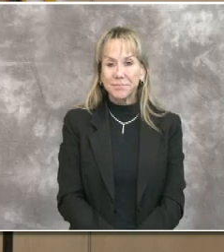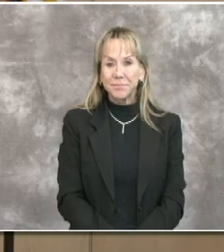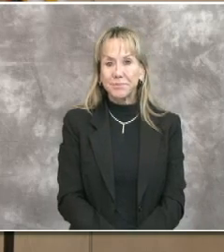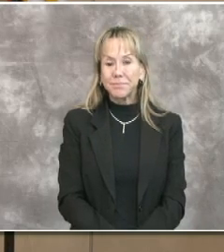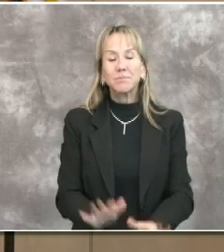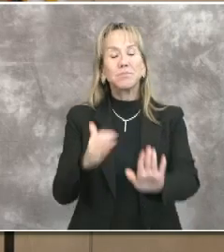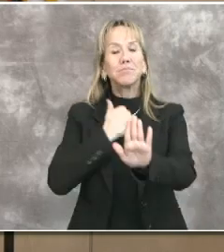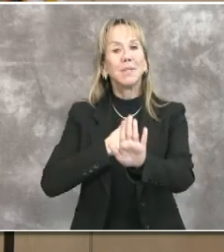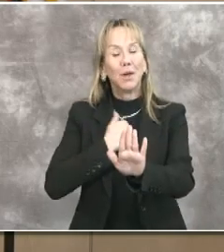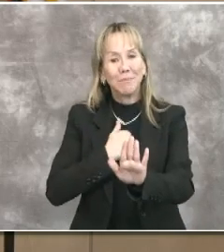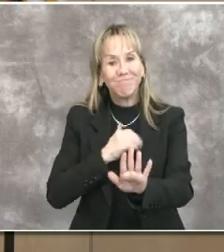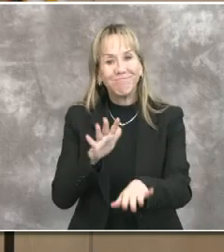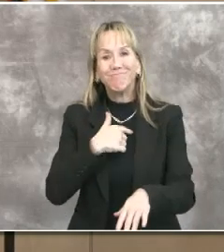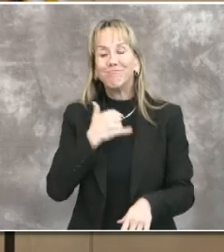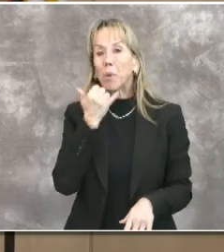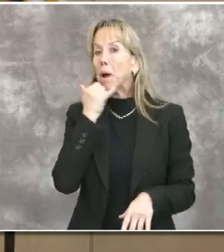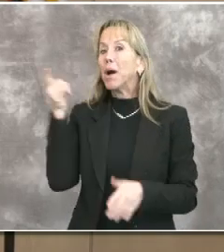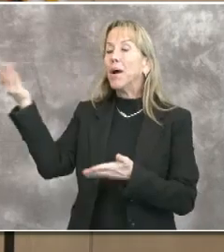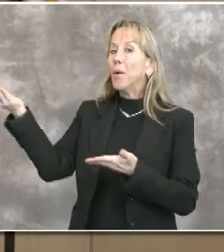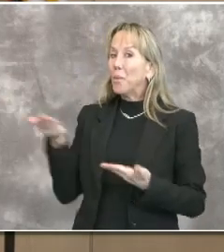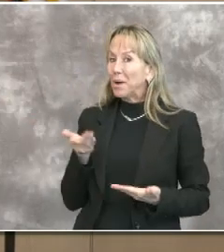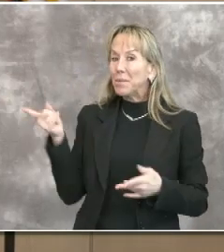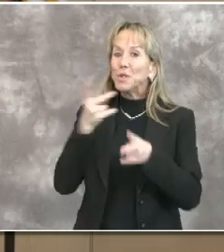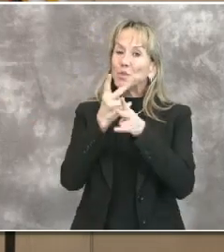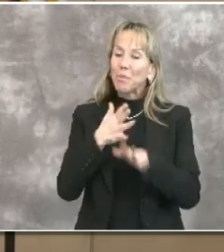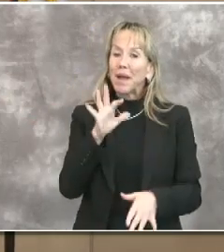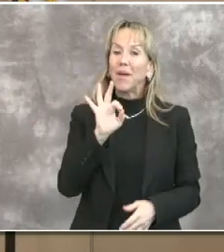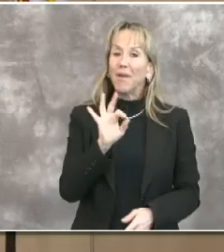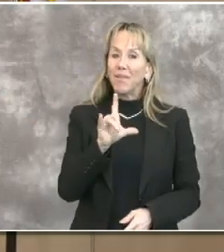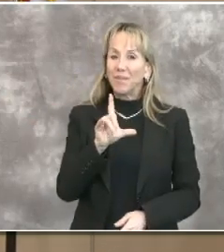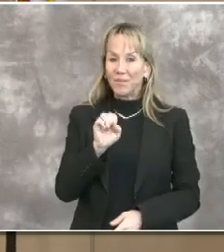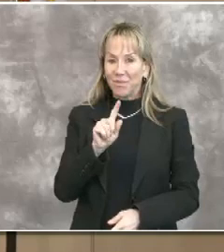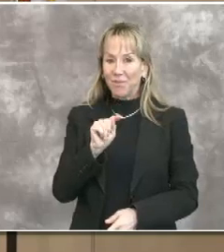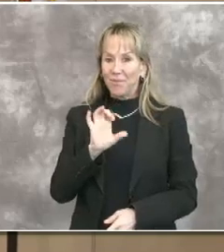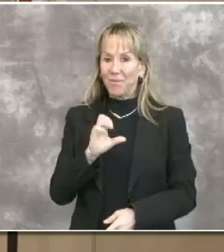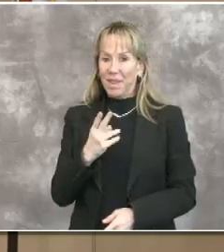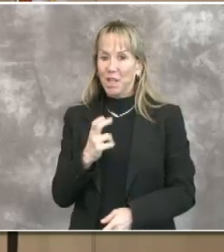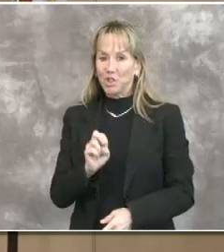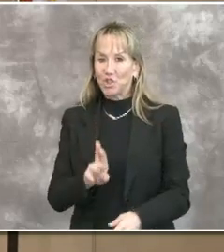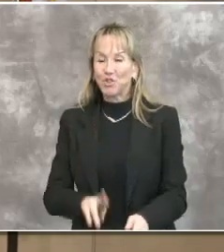Sorry. Now, please welcome to the podium Supervisor Fletcher.